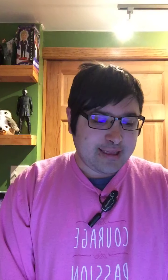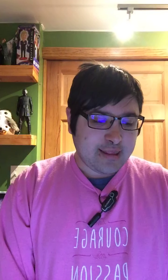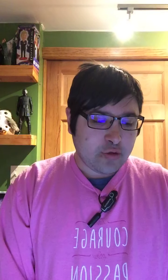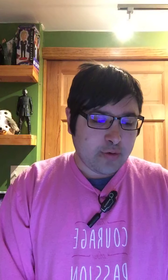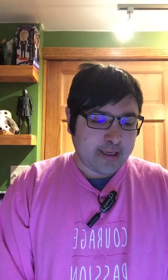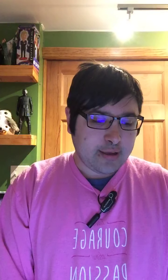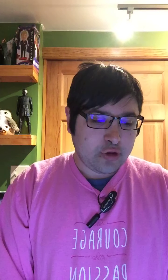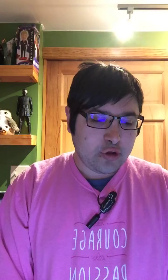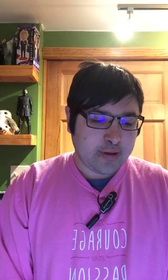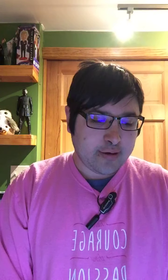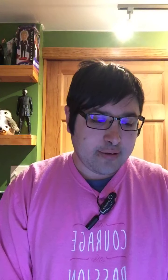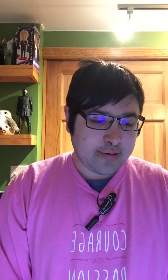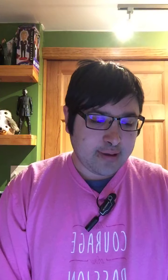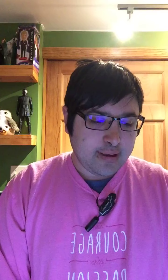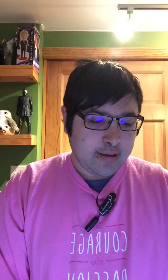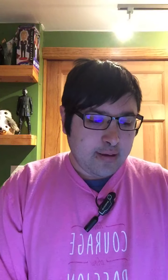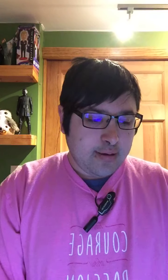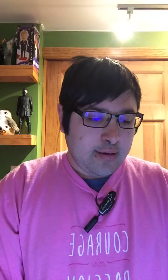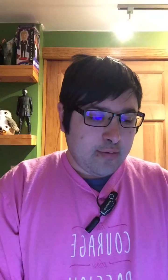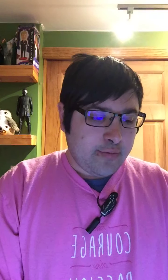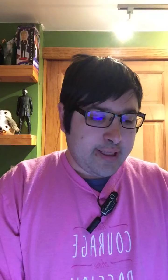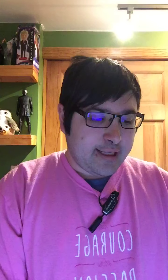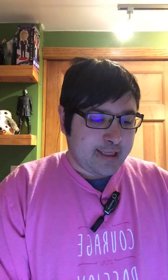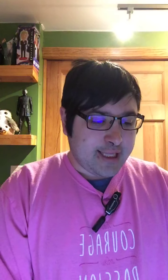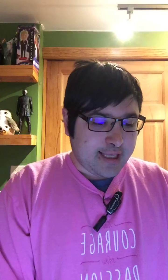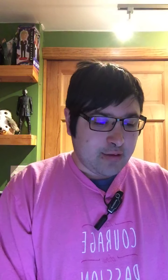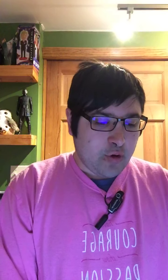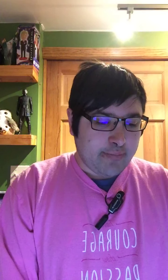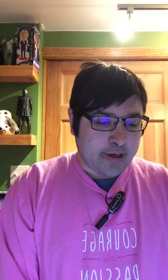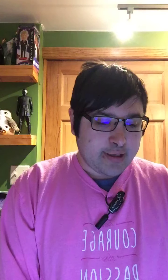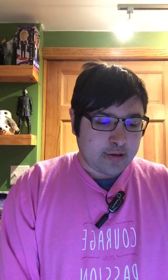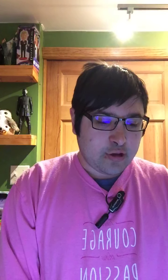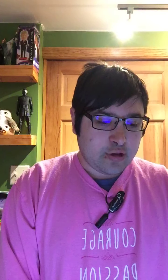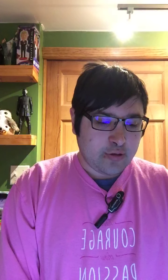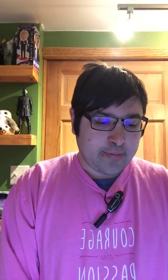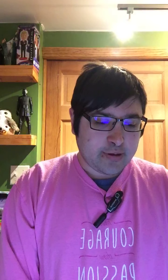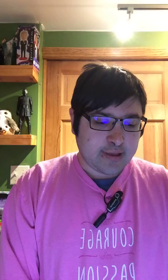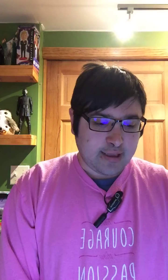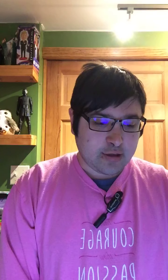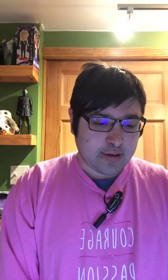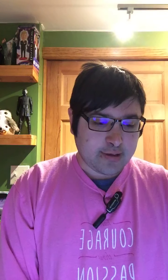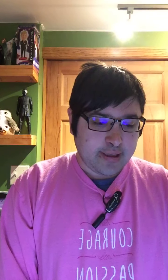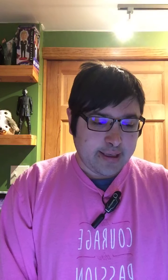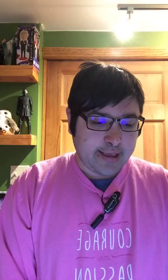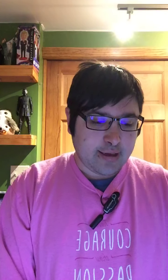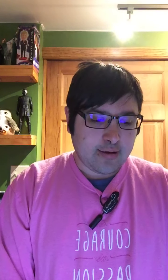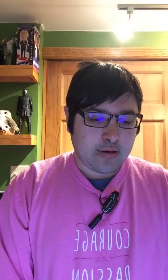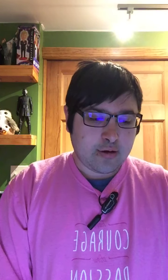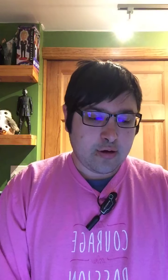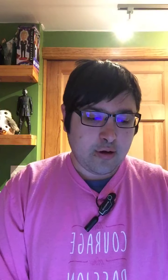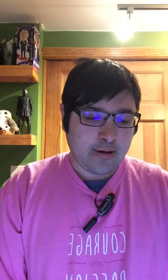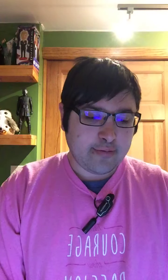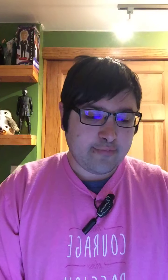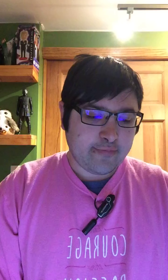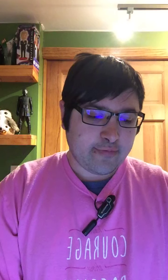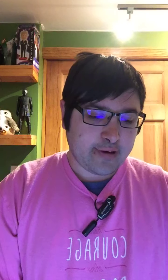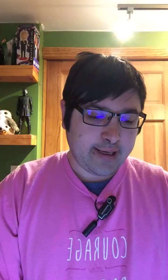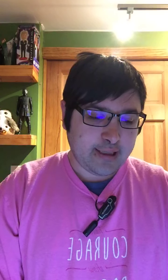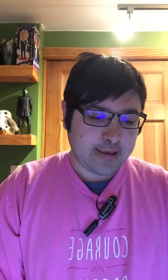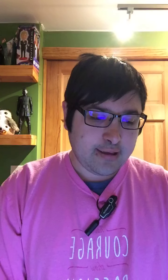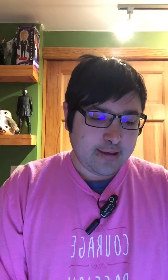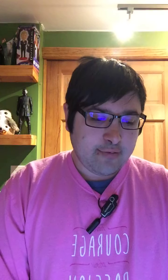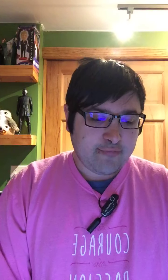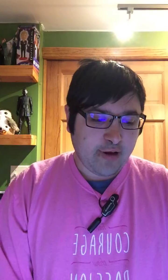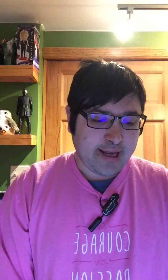Police said the 22-year-old went inside the Walmart Supercenter in